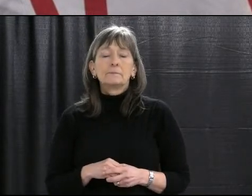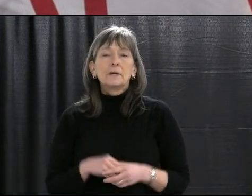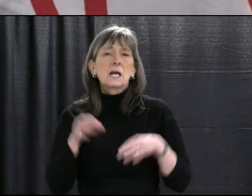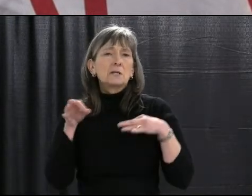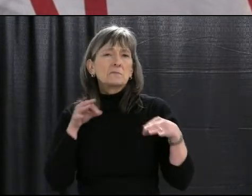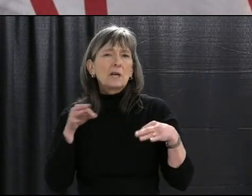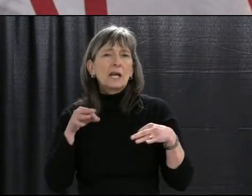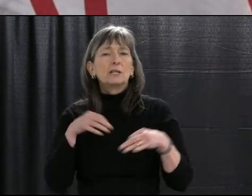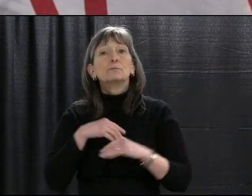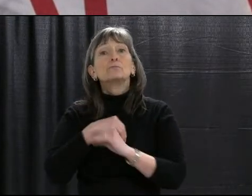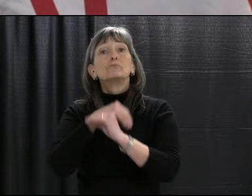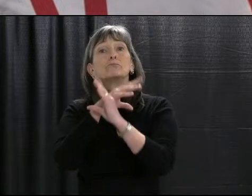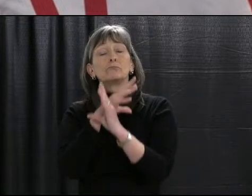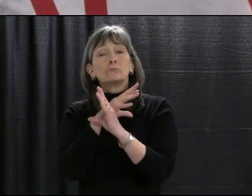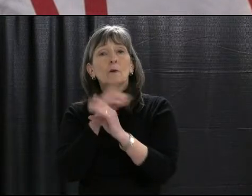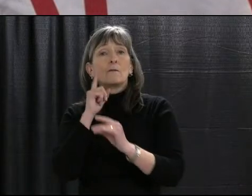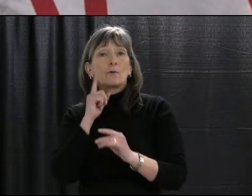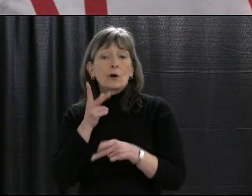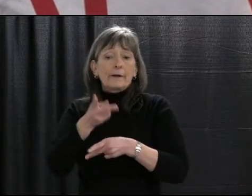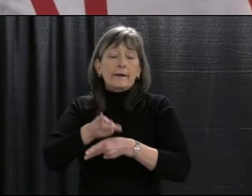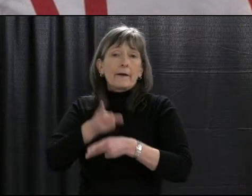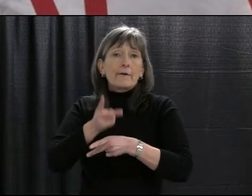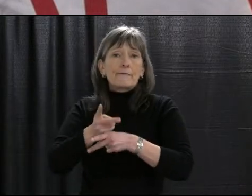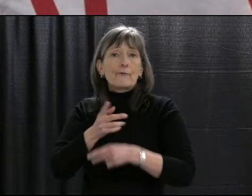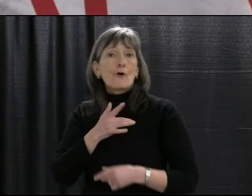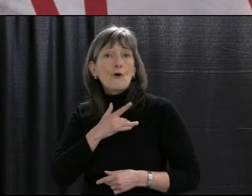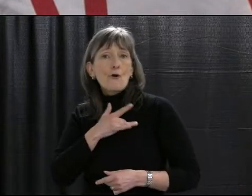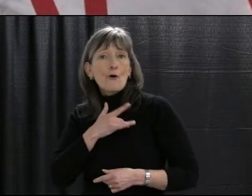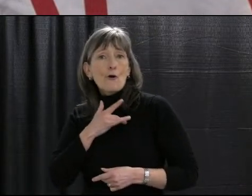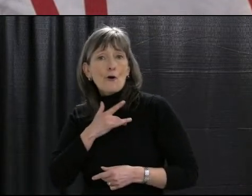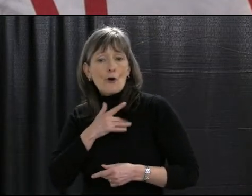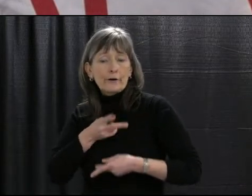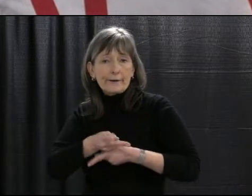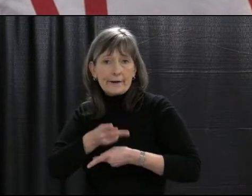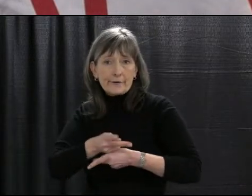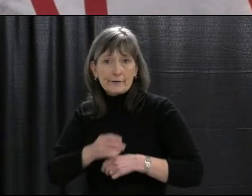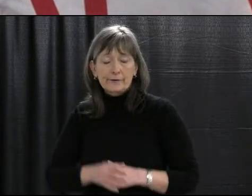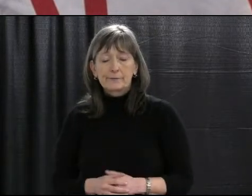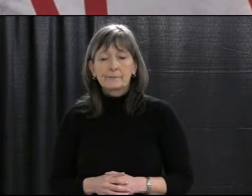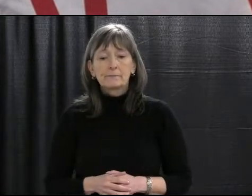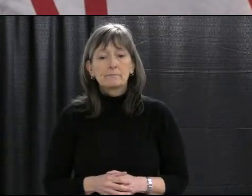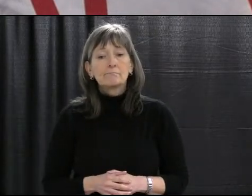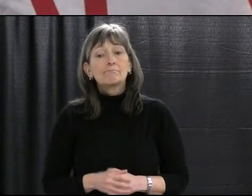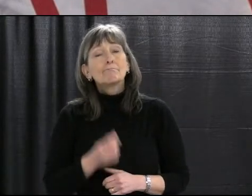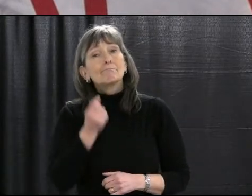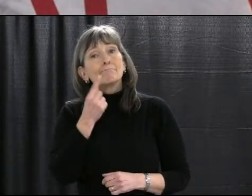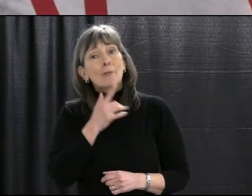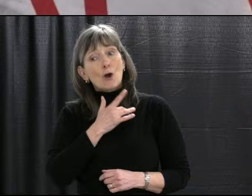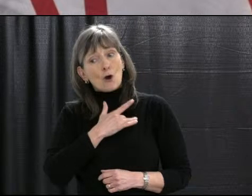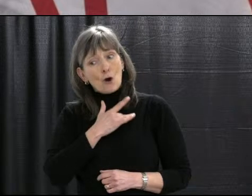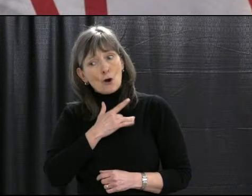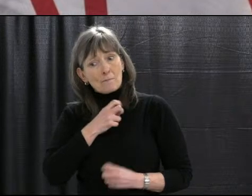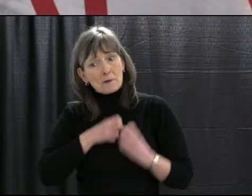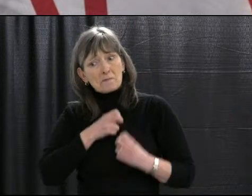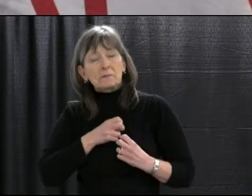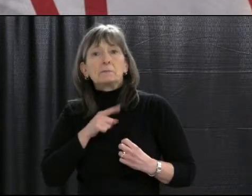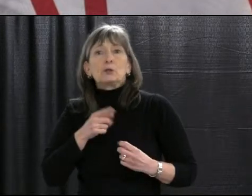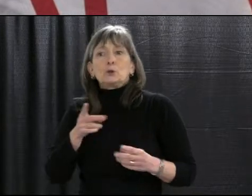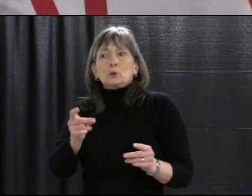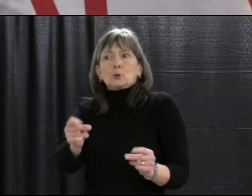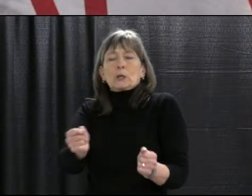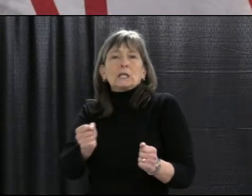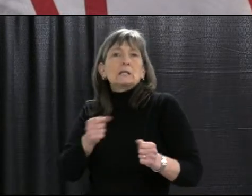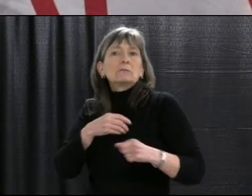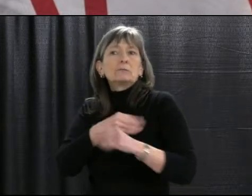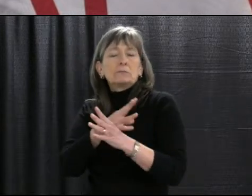failure management. It's crucial that patients get the care they need as soon as possible, and patients